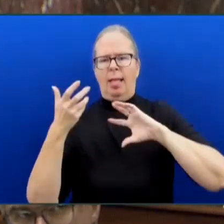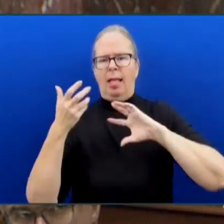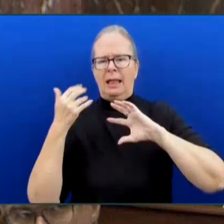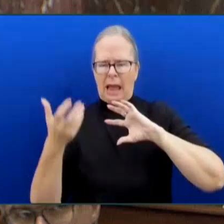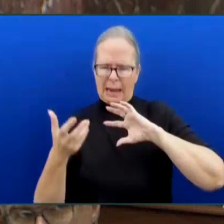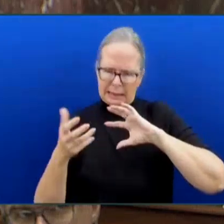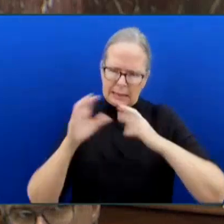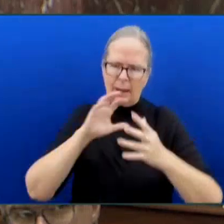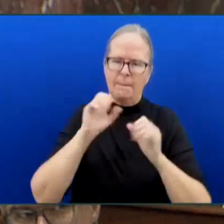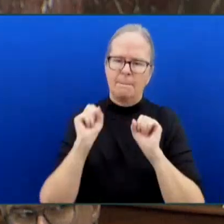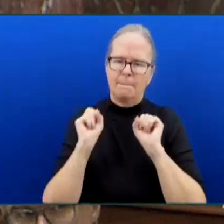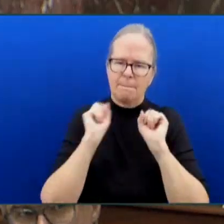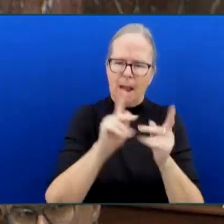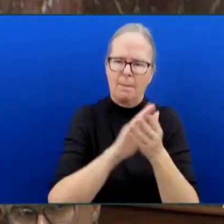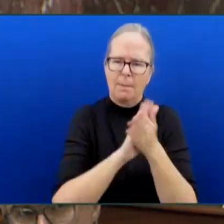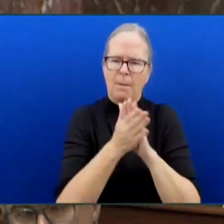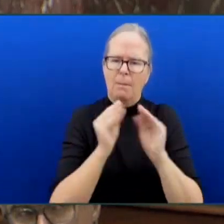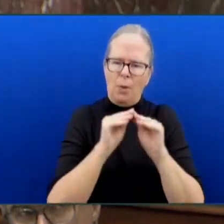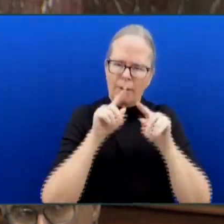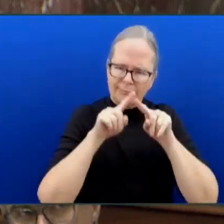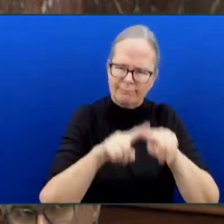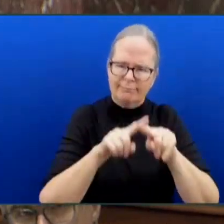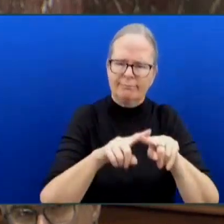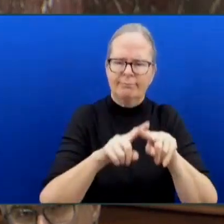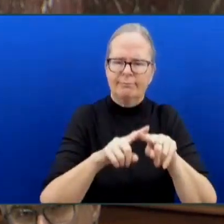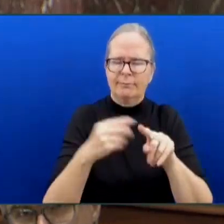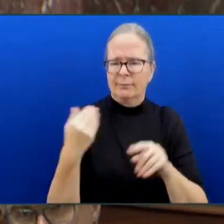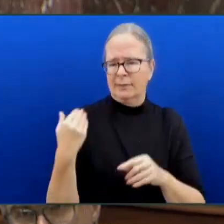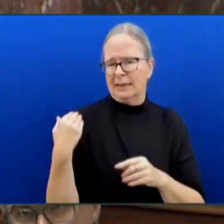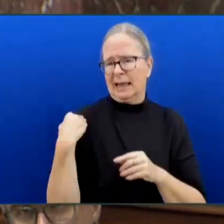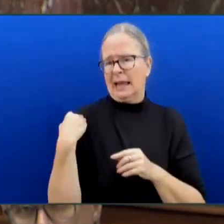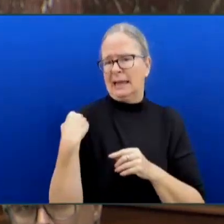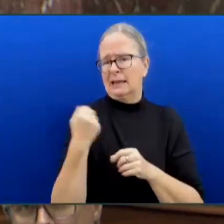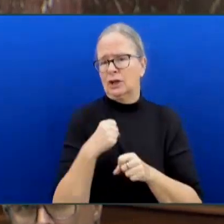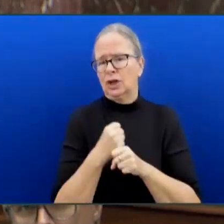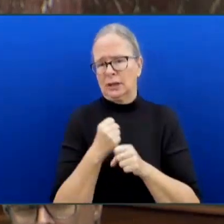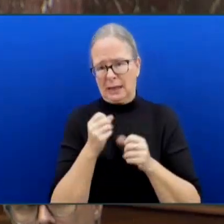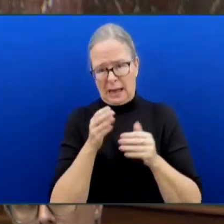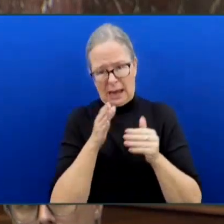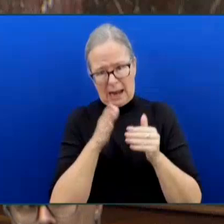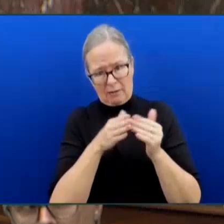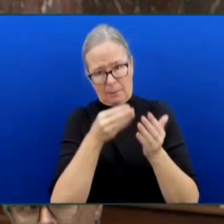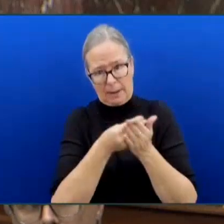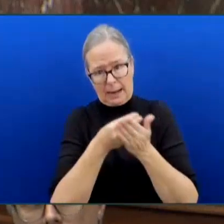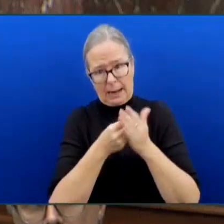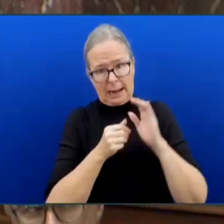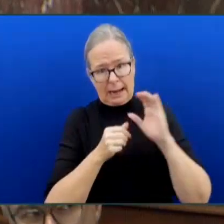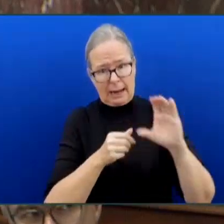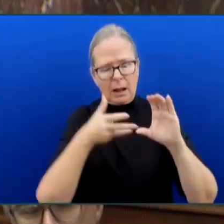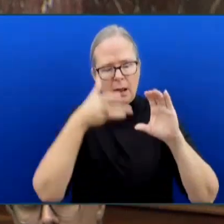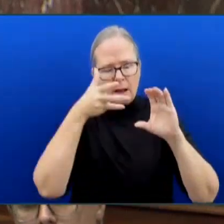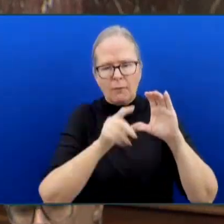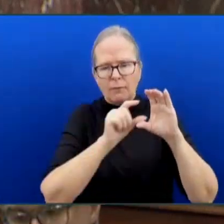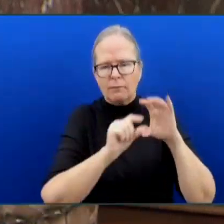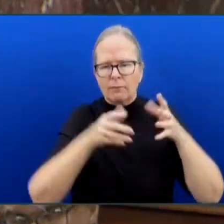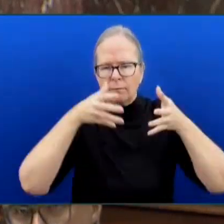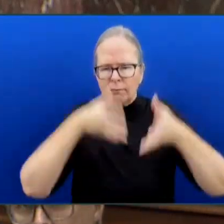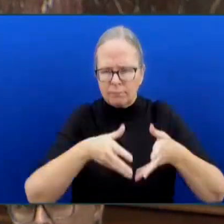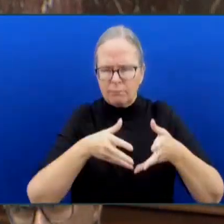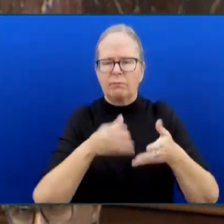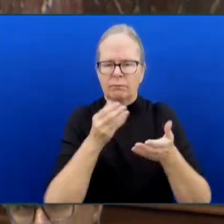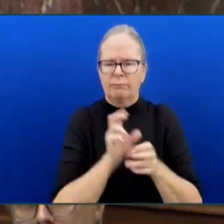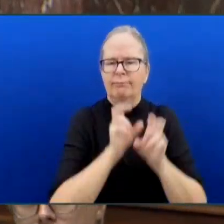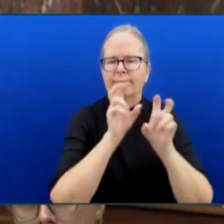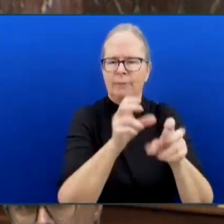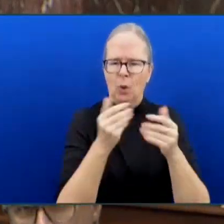the occasion last year with year-end funding to infuse dollars into the company to be able to support the hiring activities that will stabilize the company.